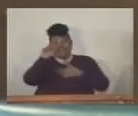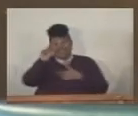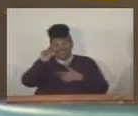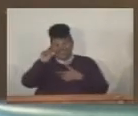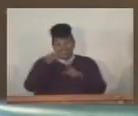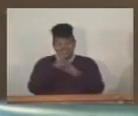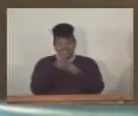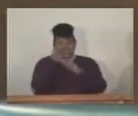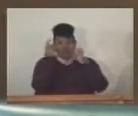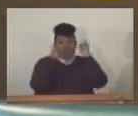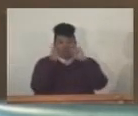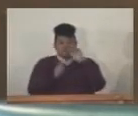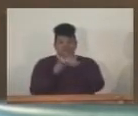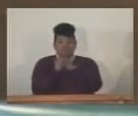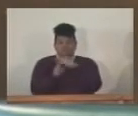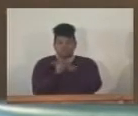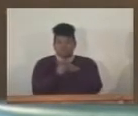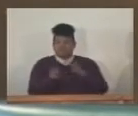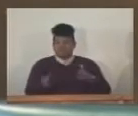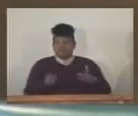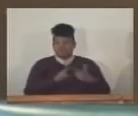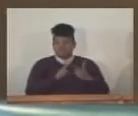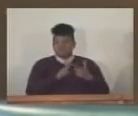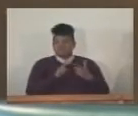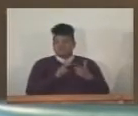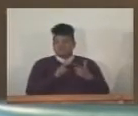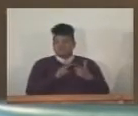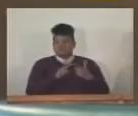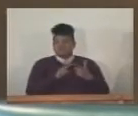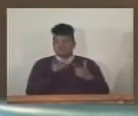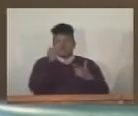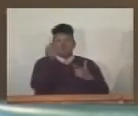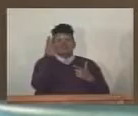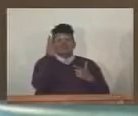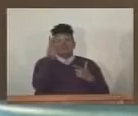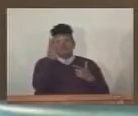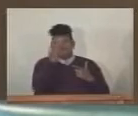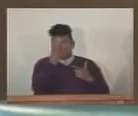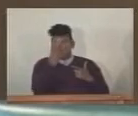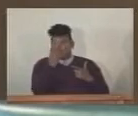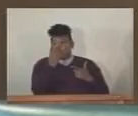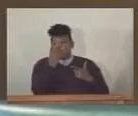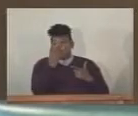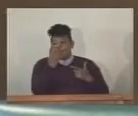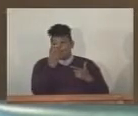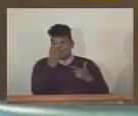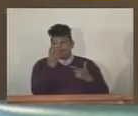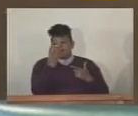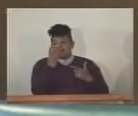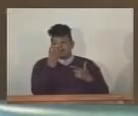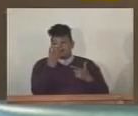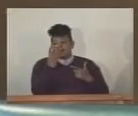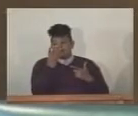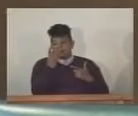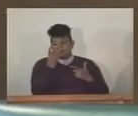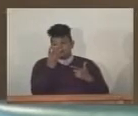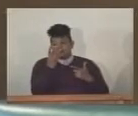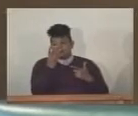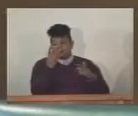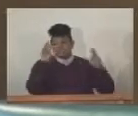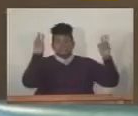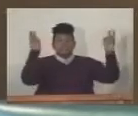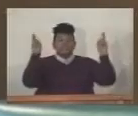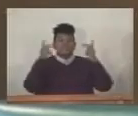there were concerns. The other 4 have been at times where issues of